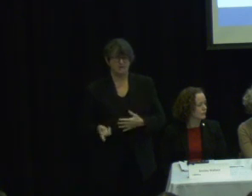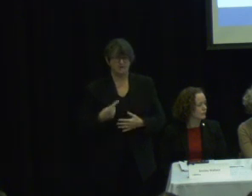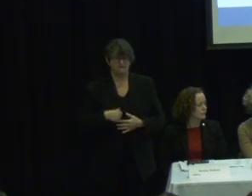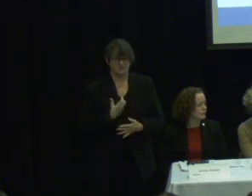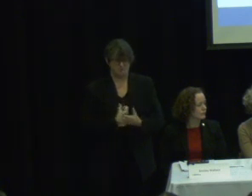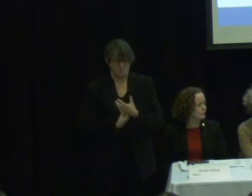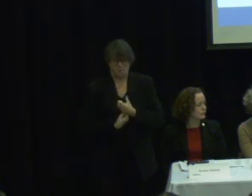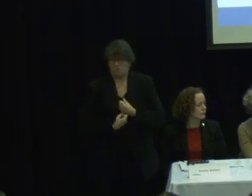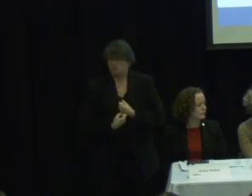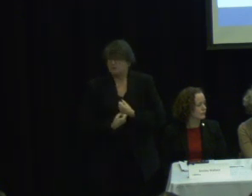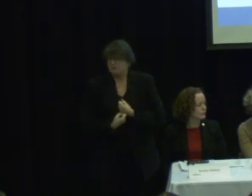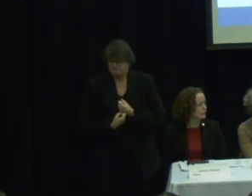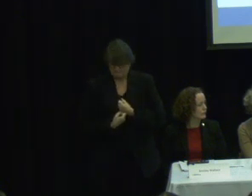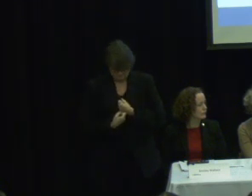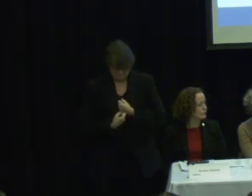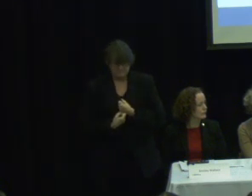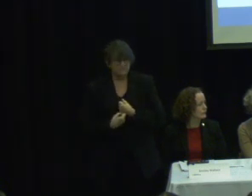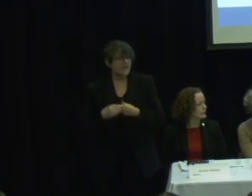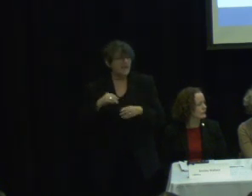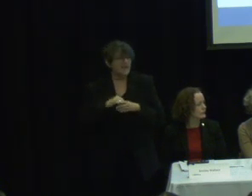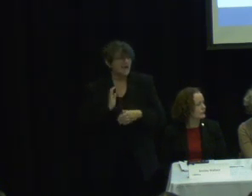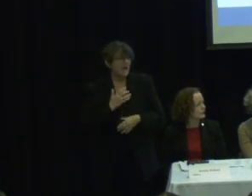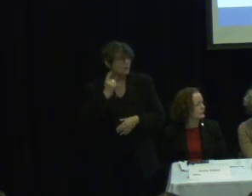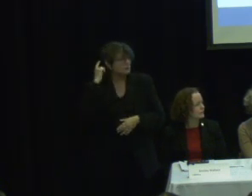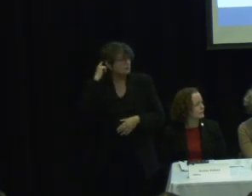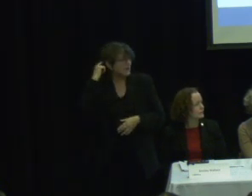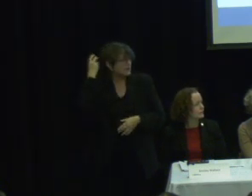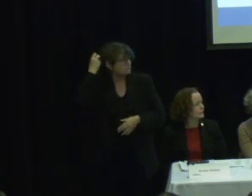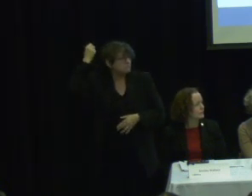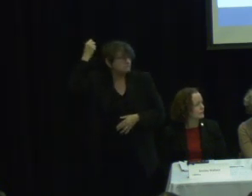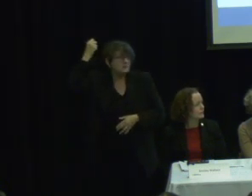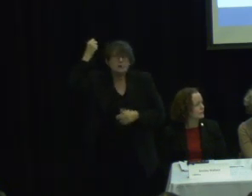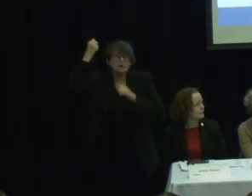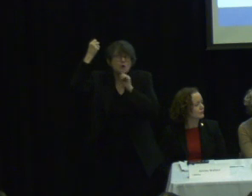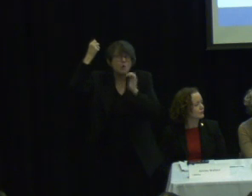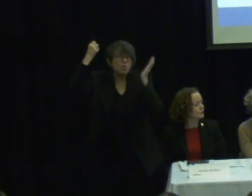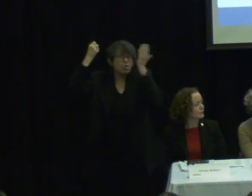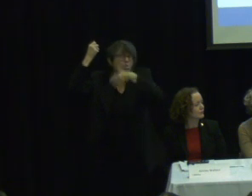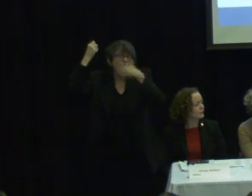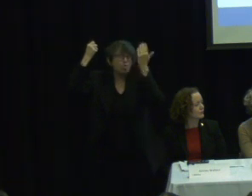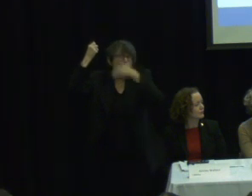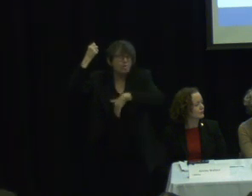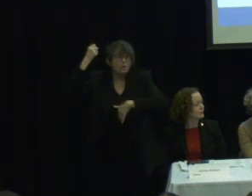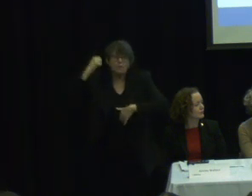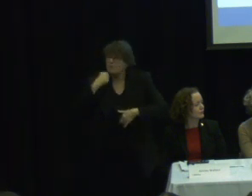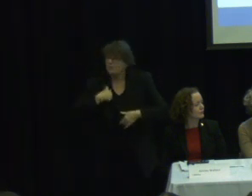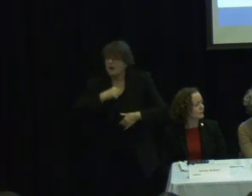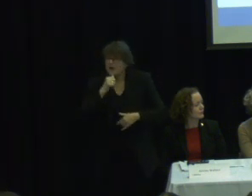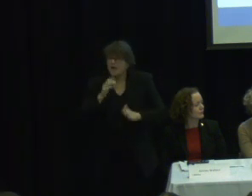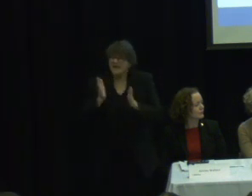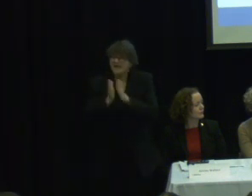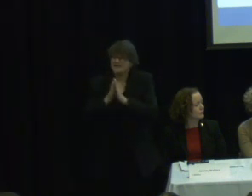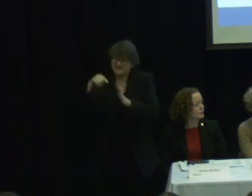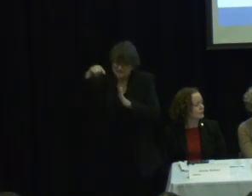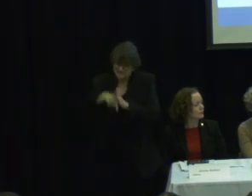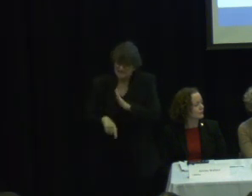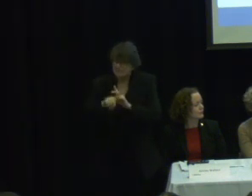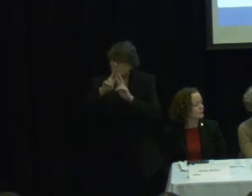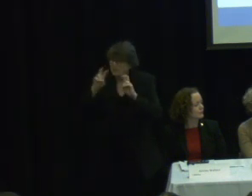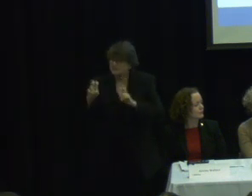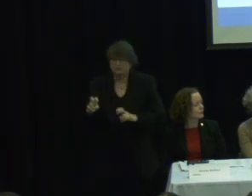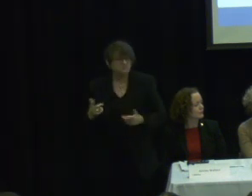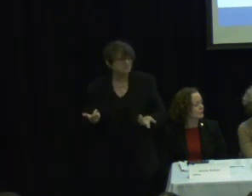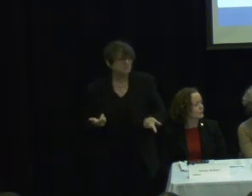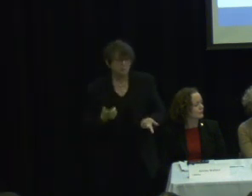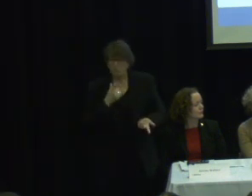holding parts of our brain that we don't even see that we're not asking the deeper questions, like who's not at the table at